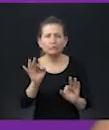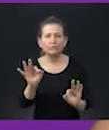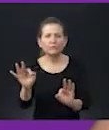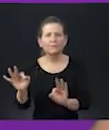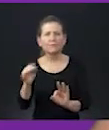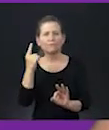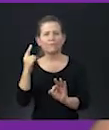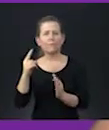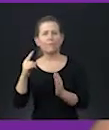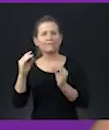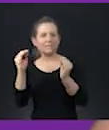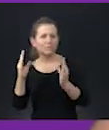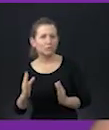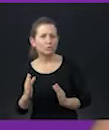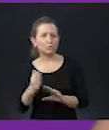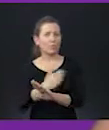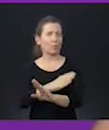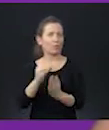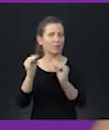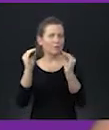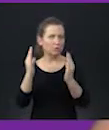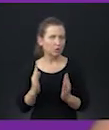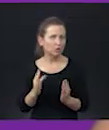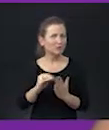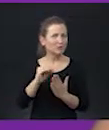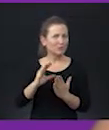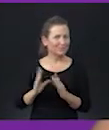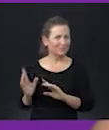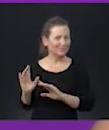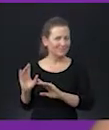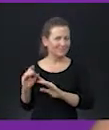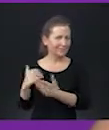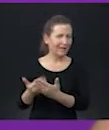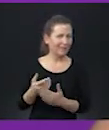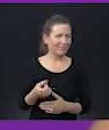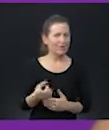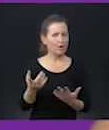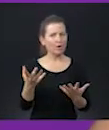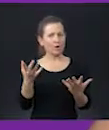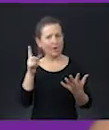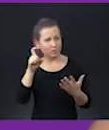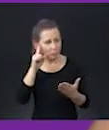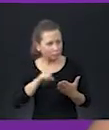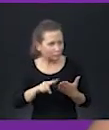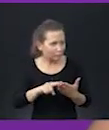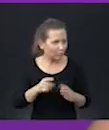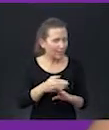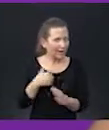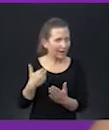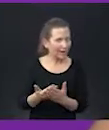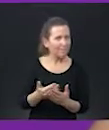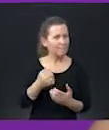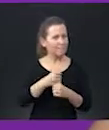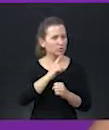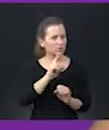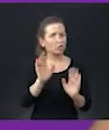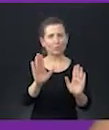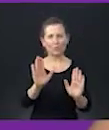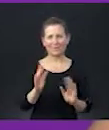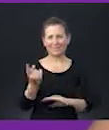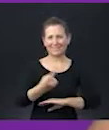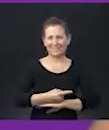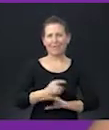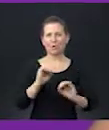running perfectly before, you know, teachers or the students came in and, you know, made sure it was a great day and that there was no